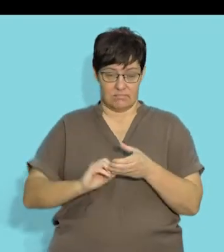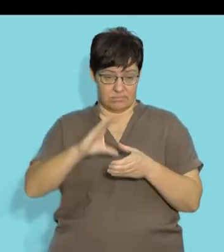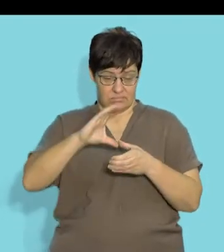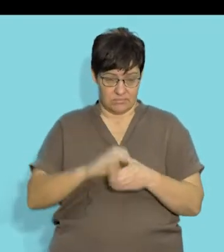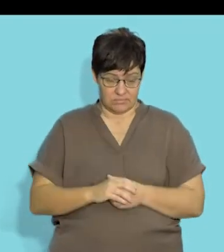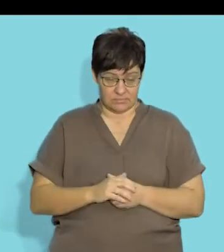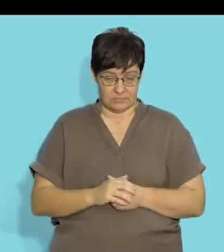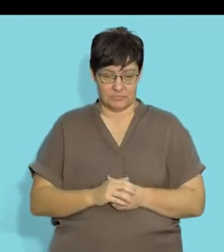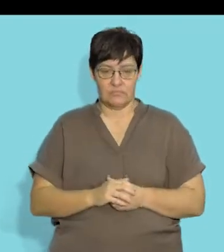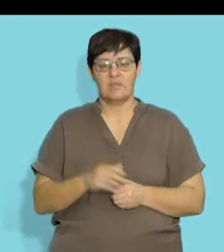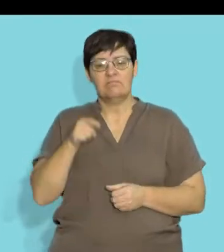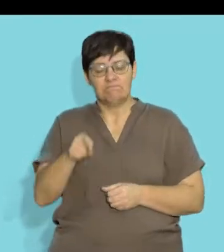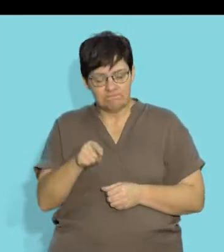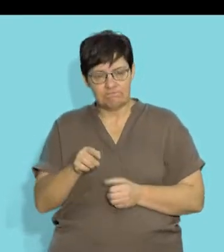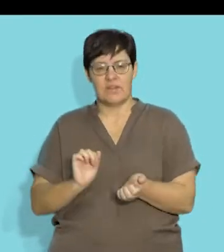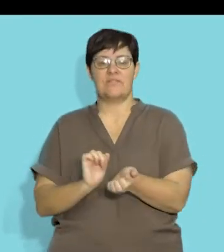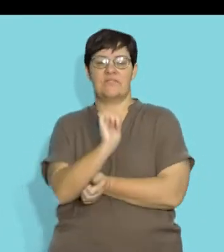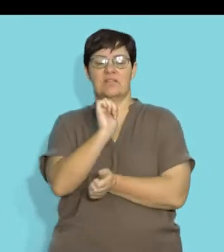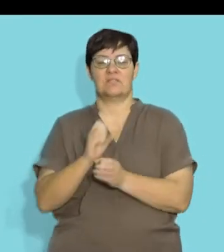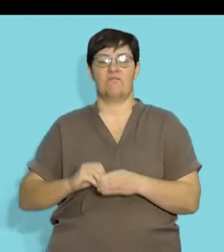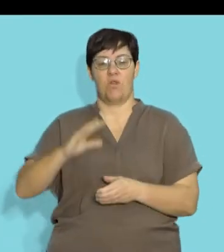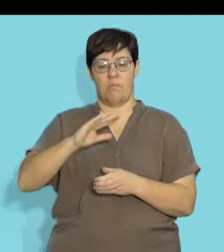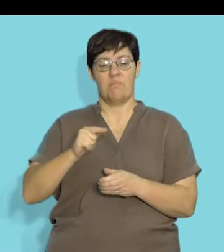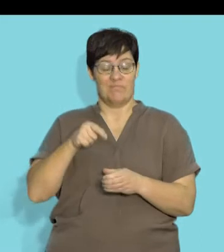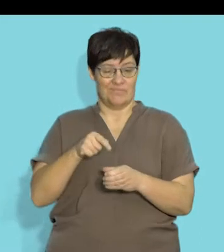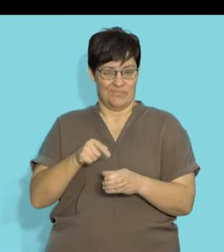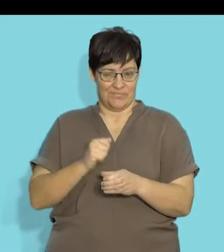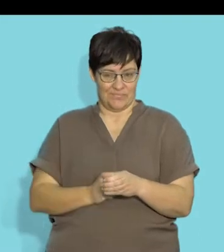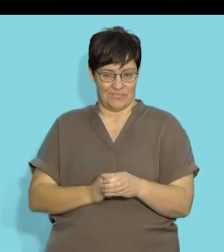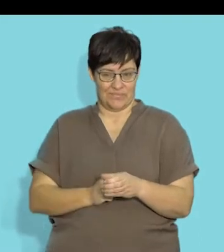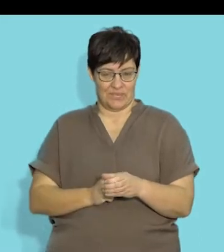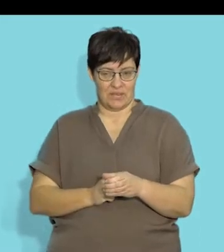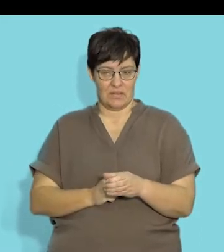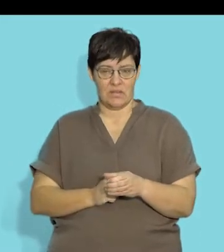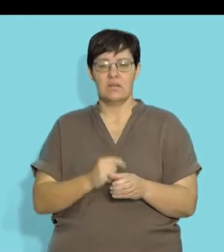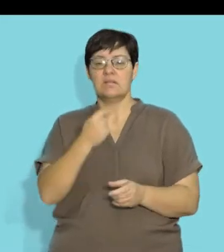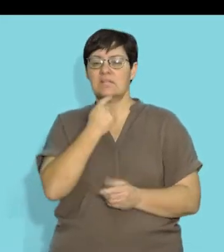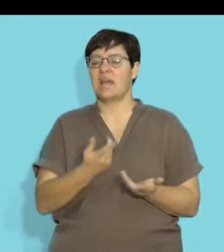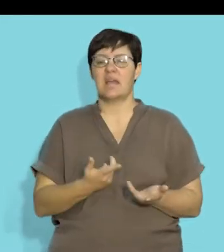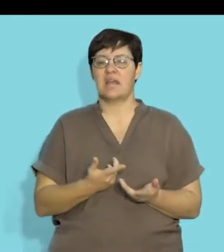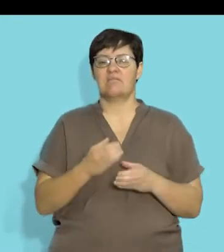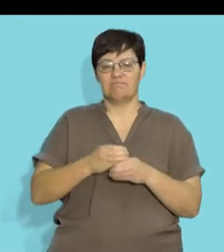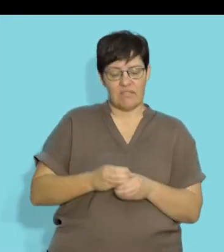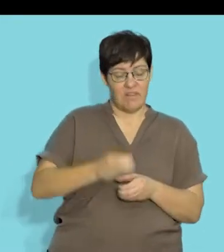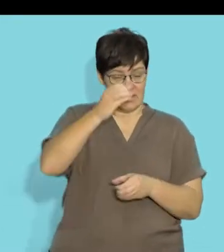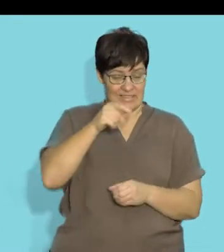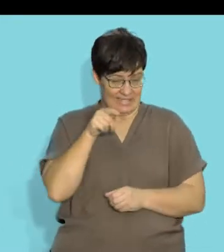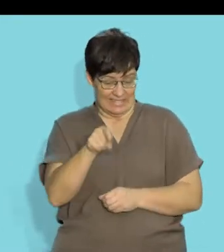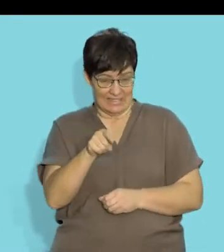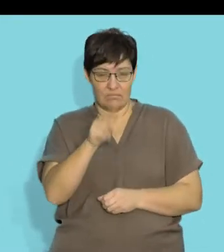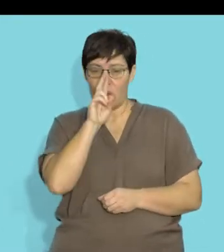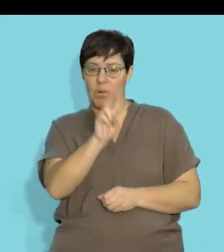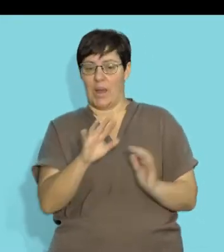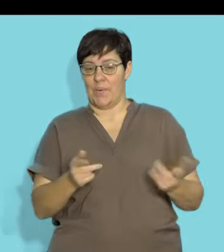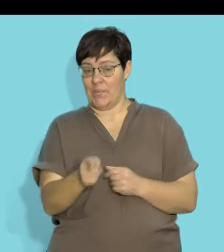give us, a fixed volume of a solution. And if you talk of a volumetric flask, this is how it